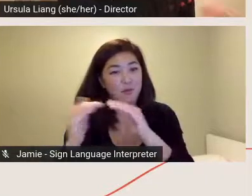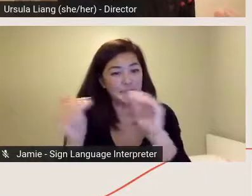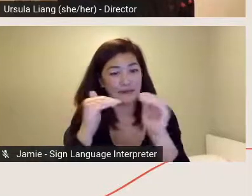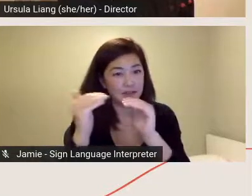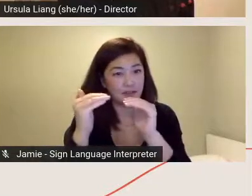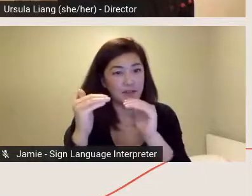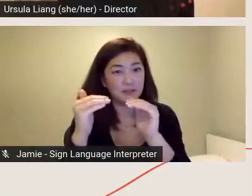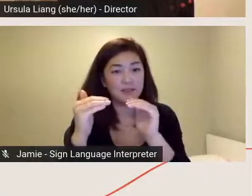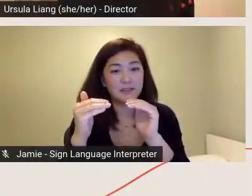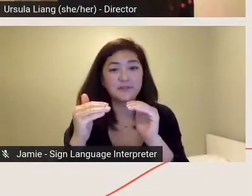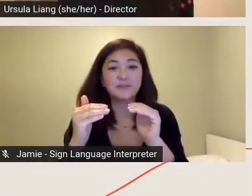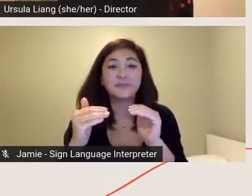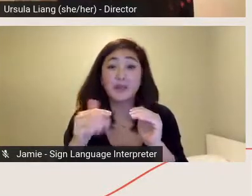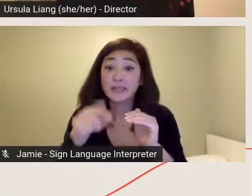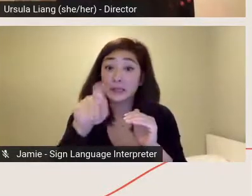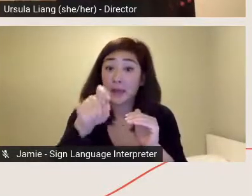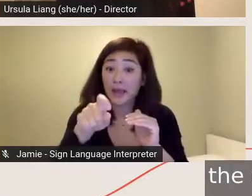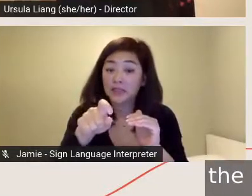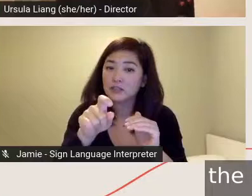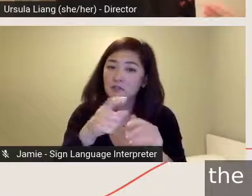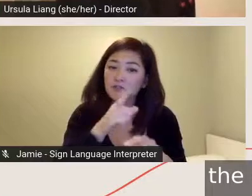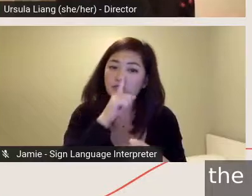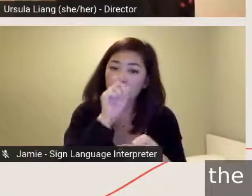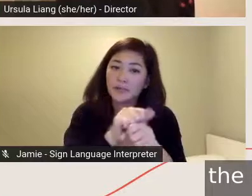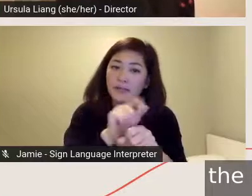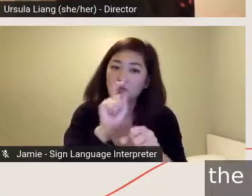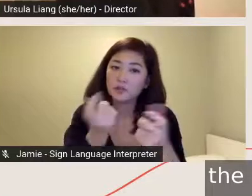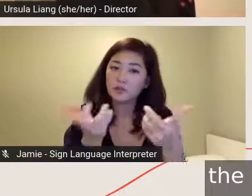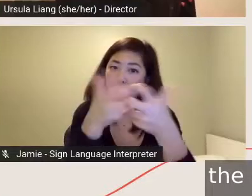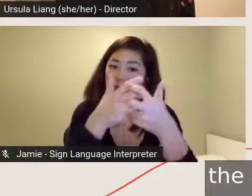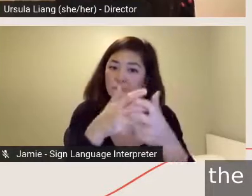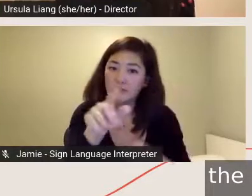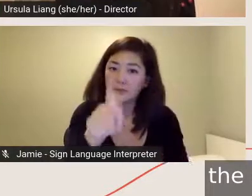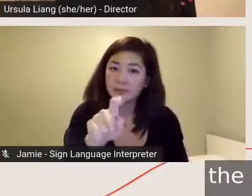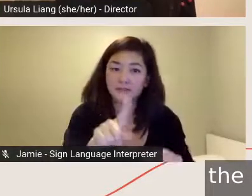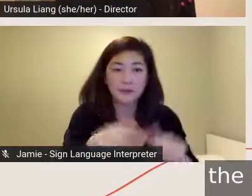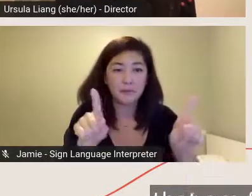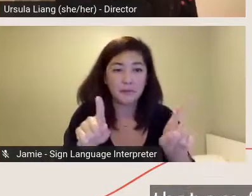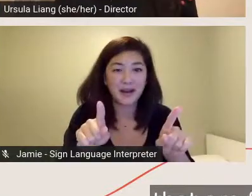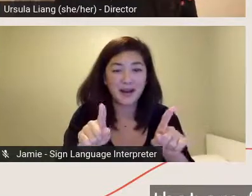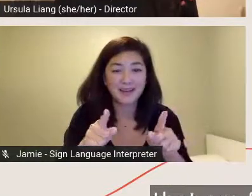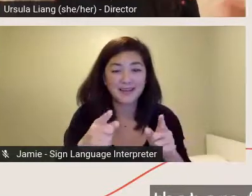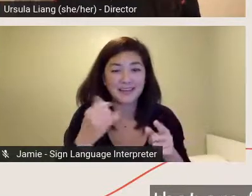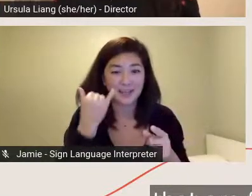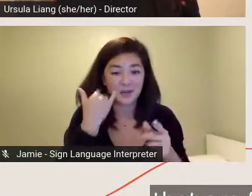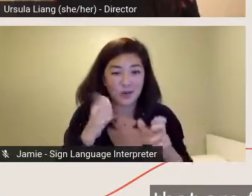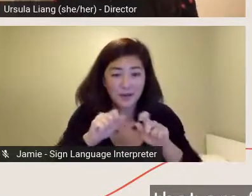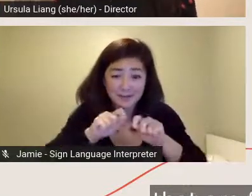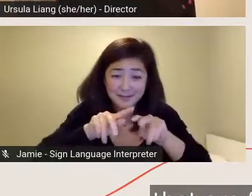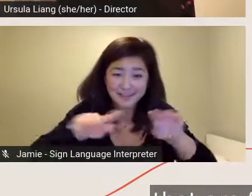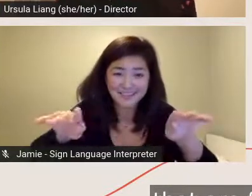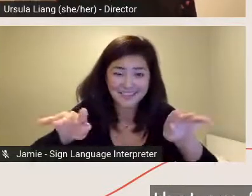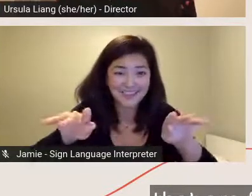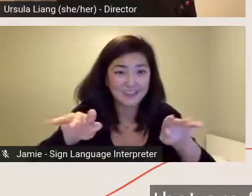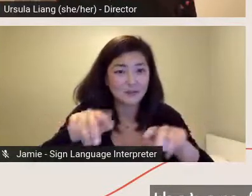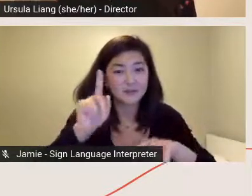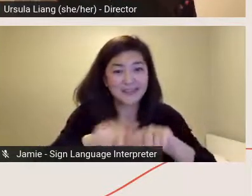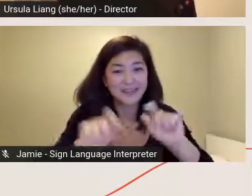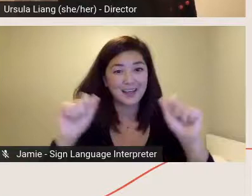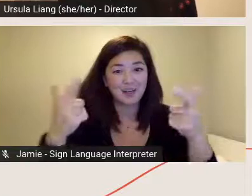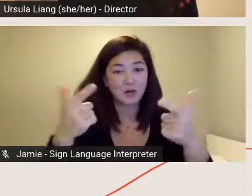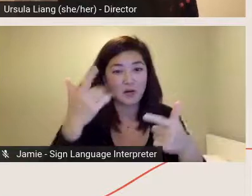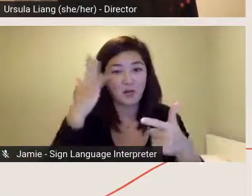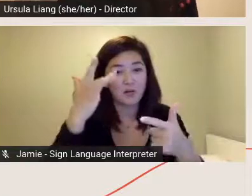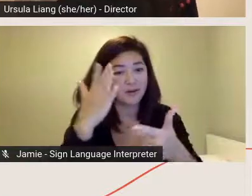know, should be met, but they're not, the concepts are not necessarily translating to people that are further away from the movement.